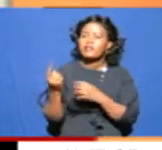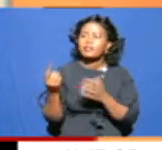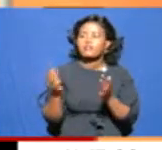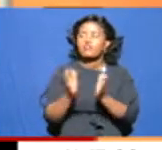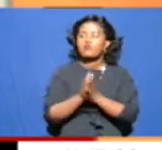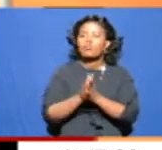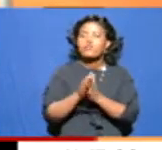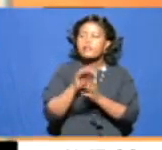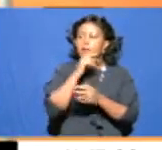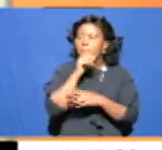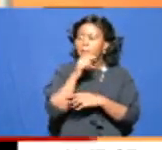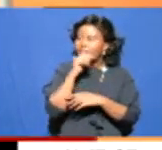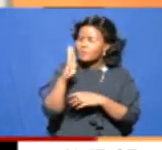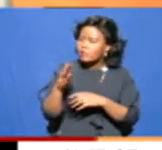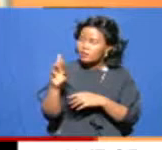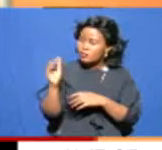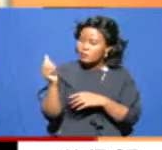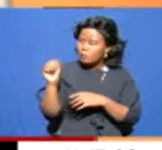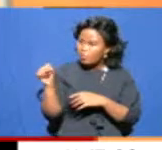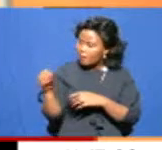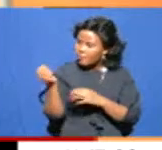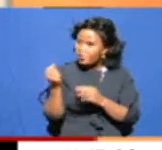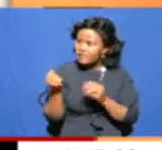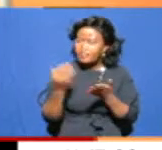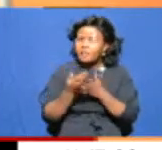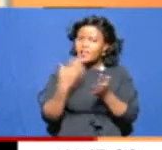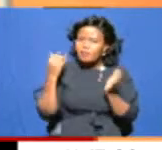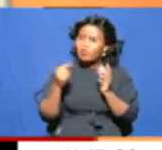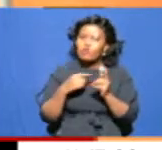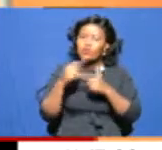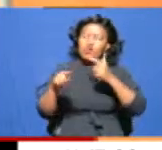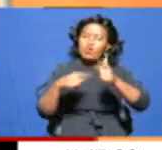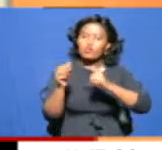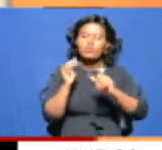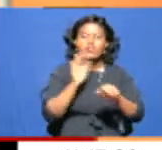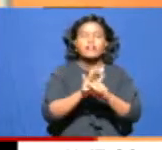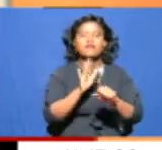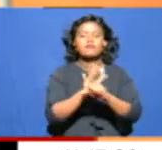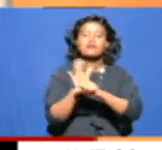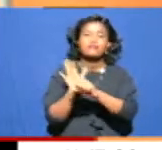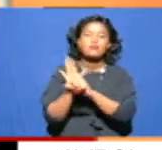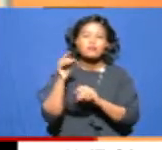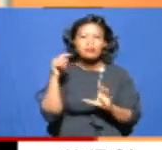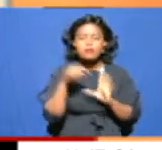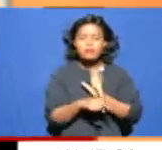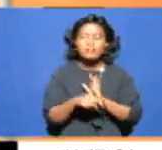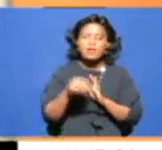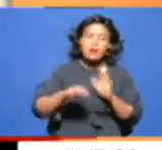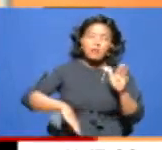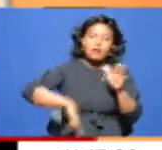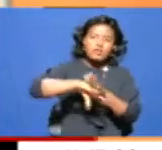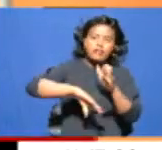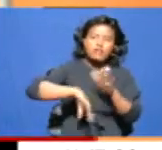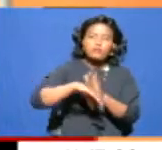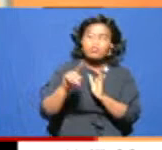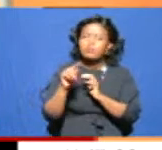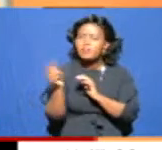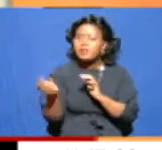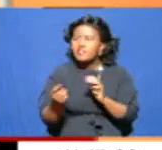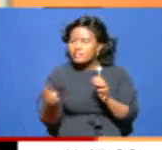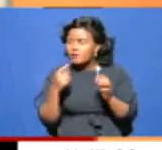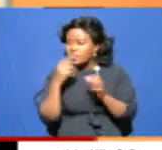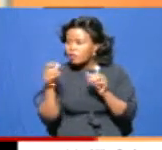Bramwell. Mm-hmm. You can just, before we get into all the details about football in Kenya, maybe you can tell us about the Karamoja Super